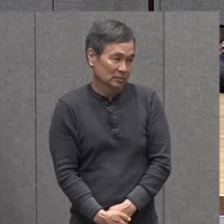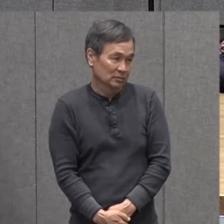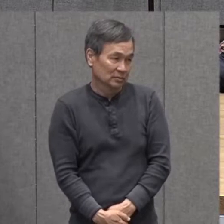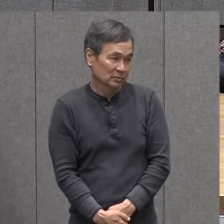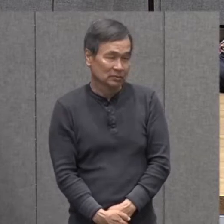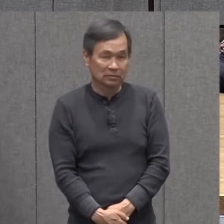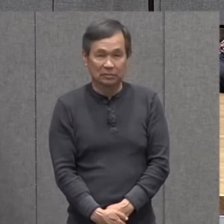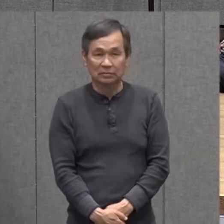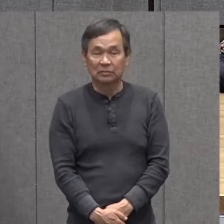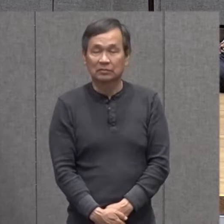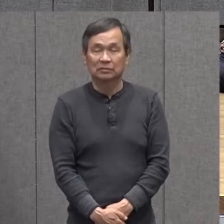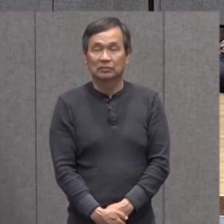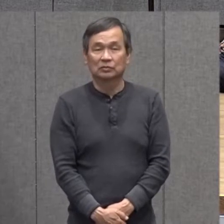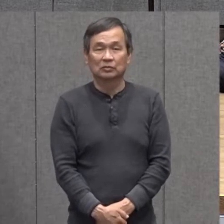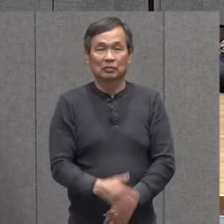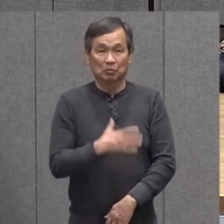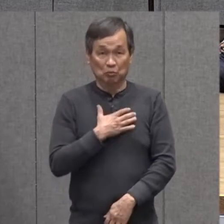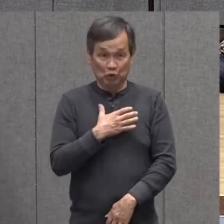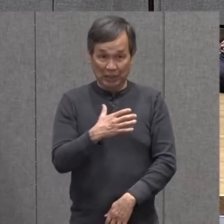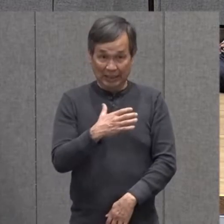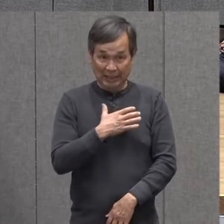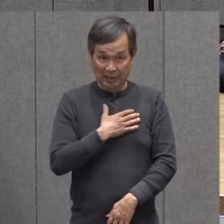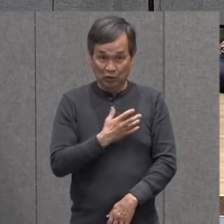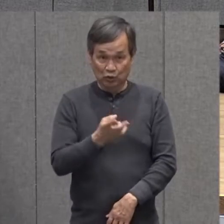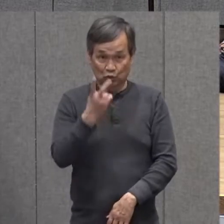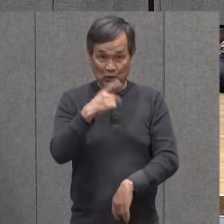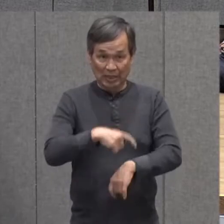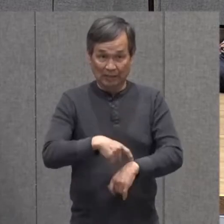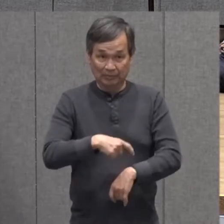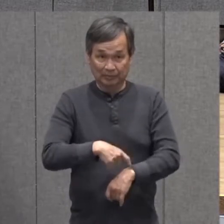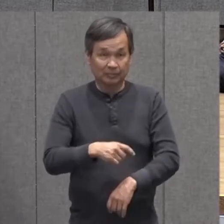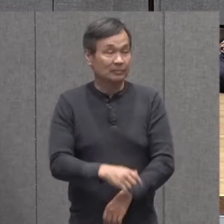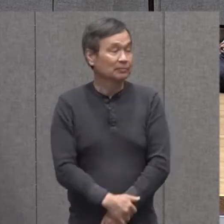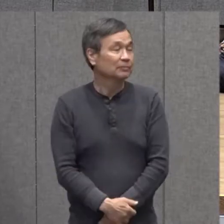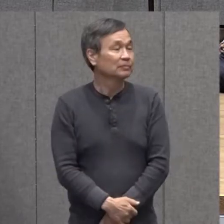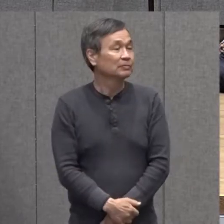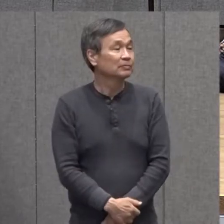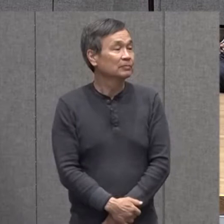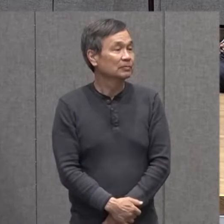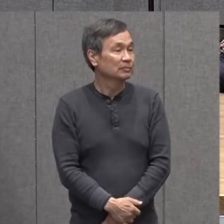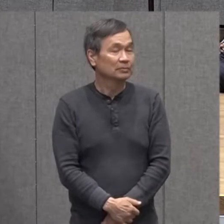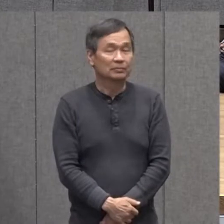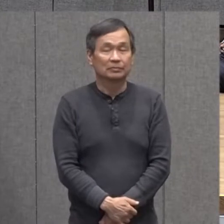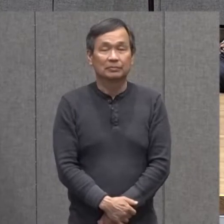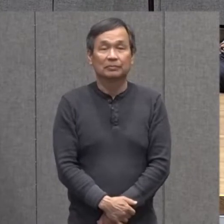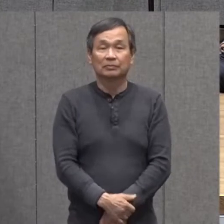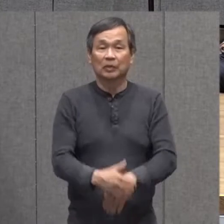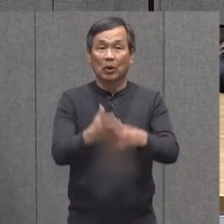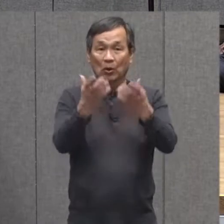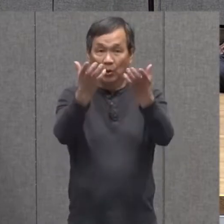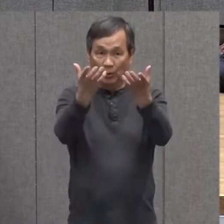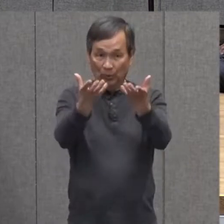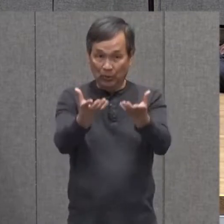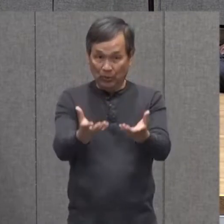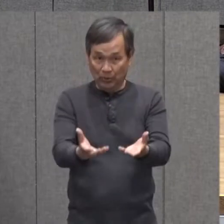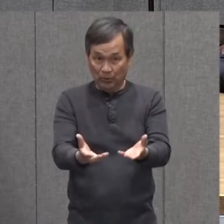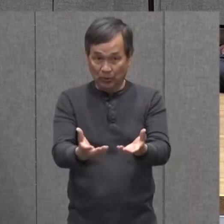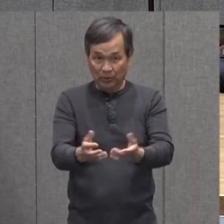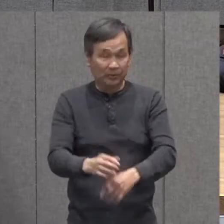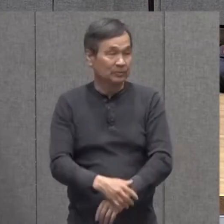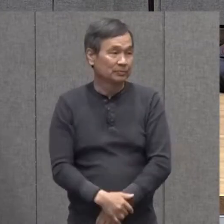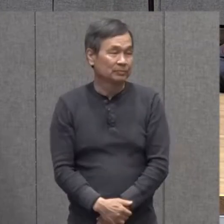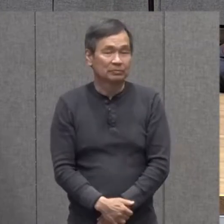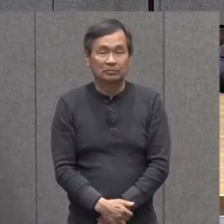here. 2 respiraciones profundas And come back down. y luego bajamos.